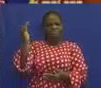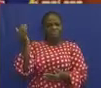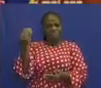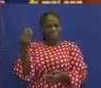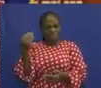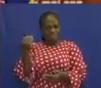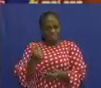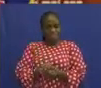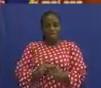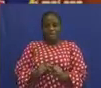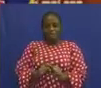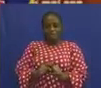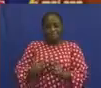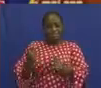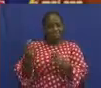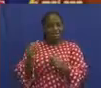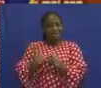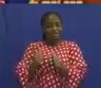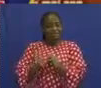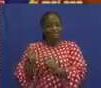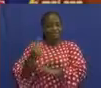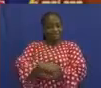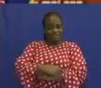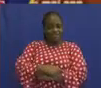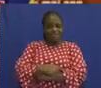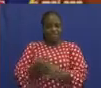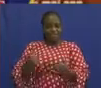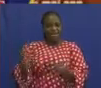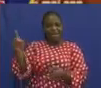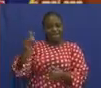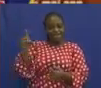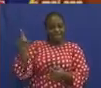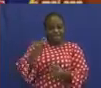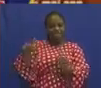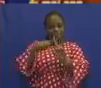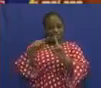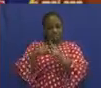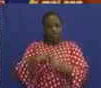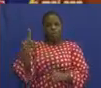1,314, with our daily infection rate standing at 100.